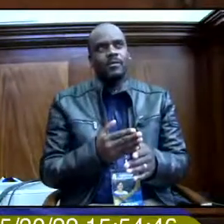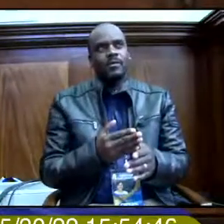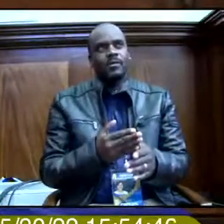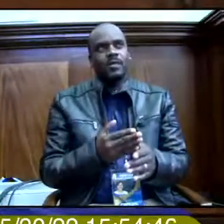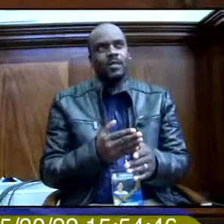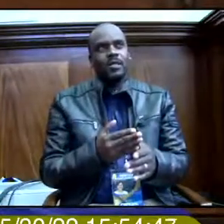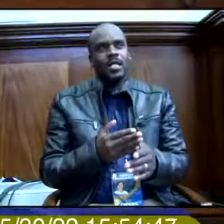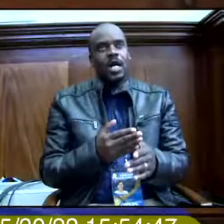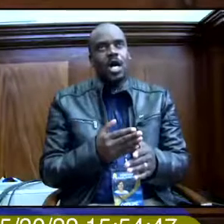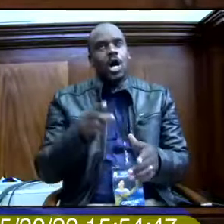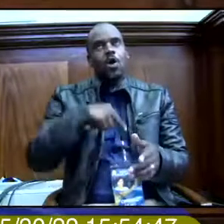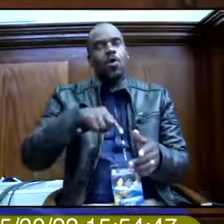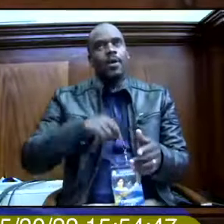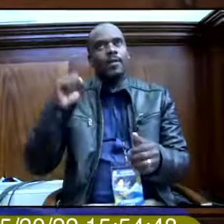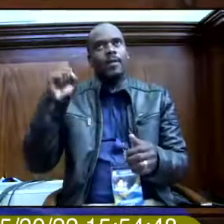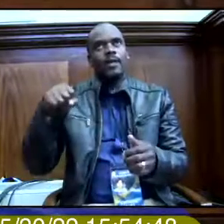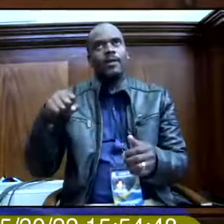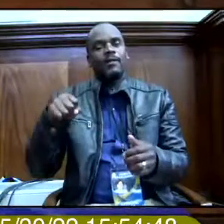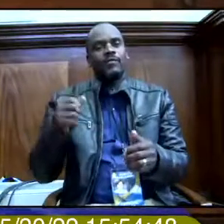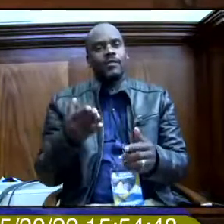we believe that